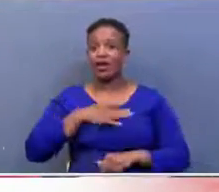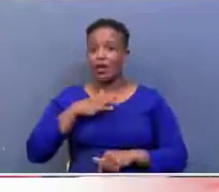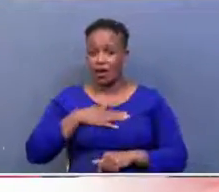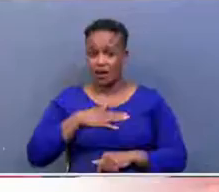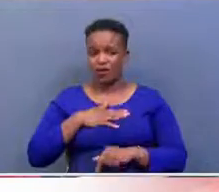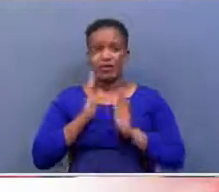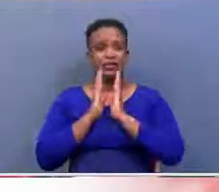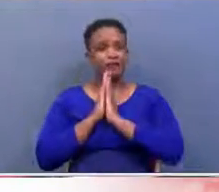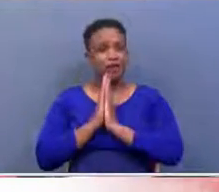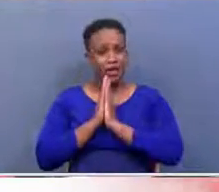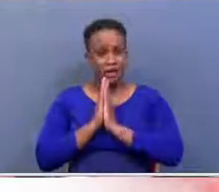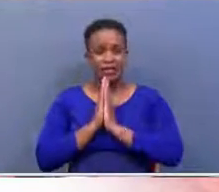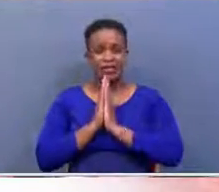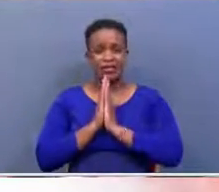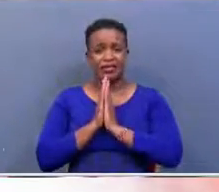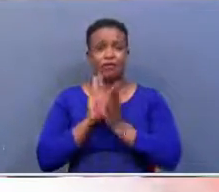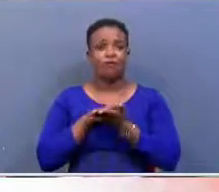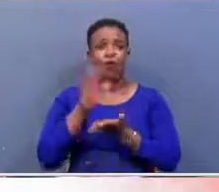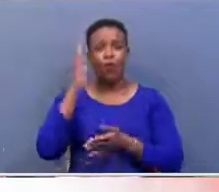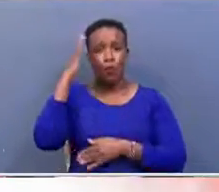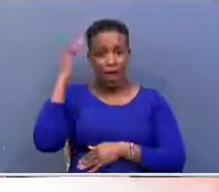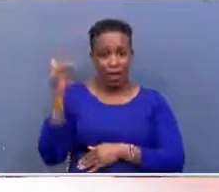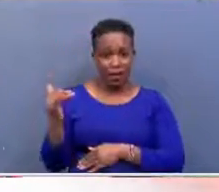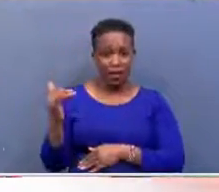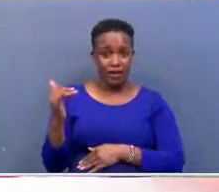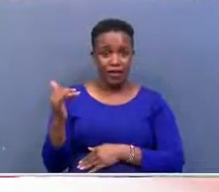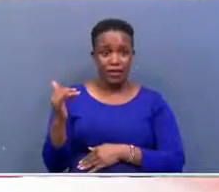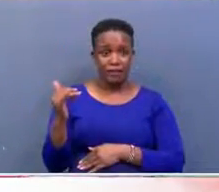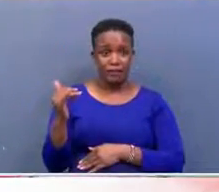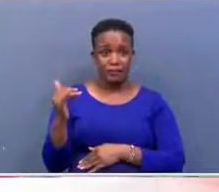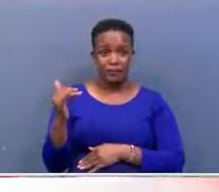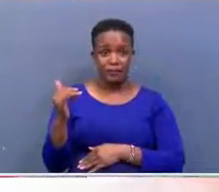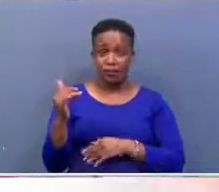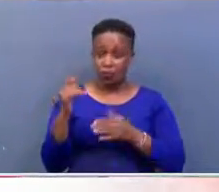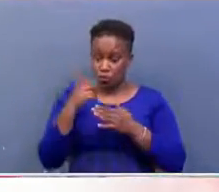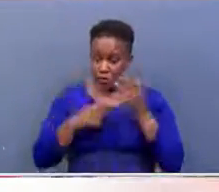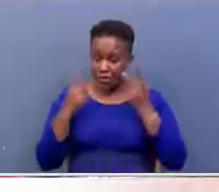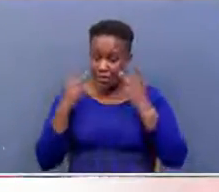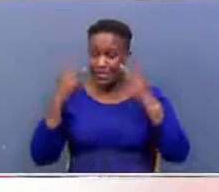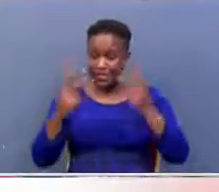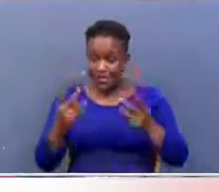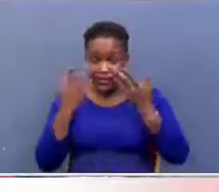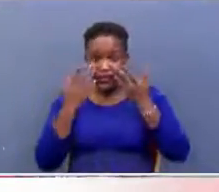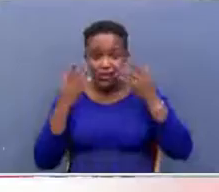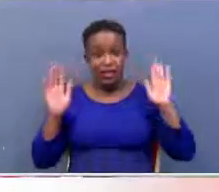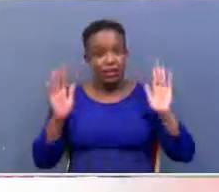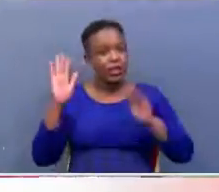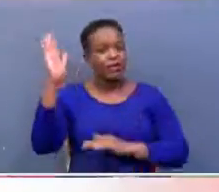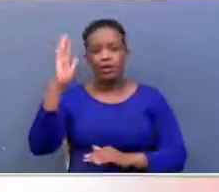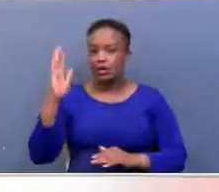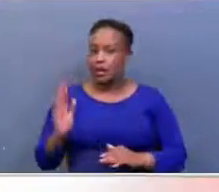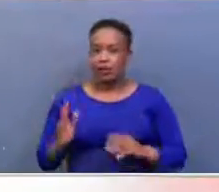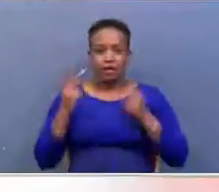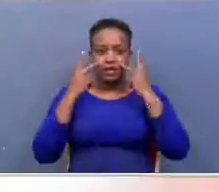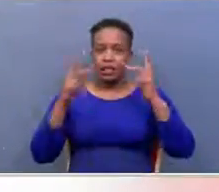sana kabisa kwa sababu hivi vile tunaiona na tumeipata hatujaiona